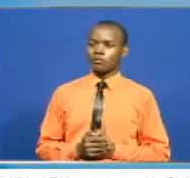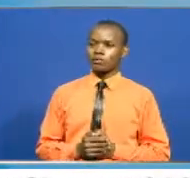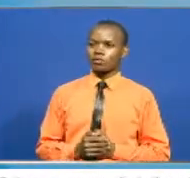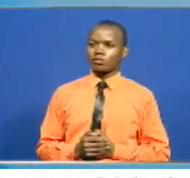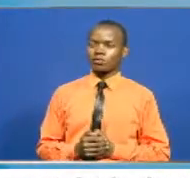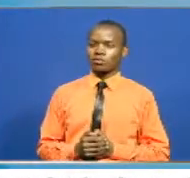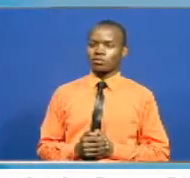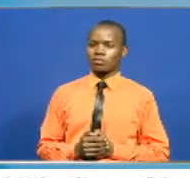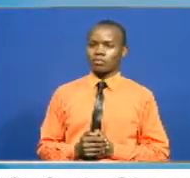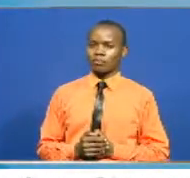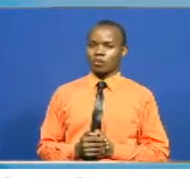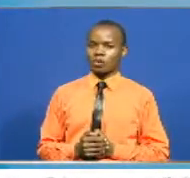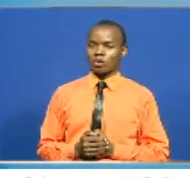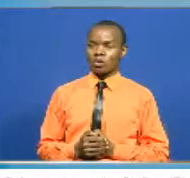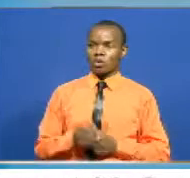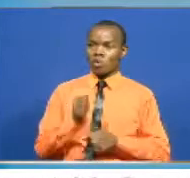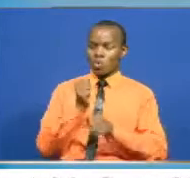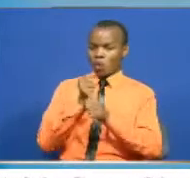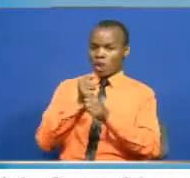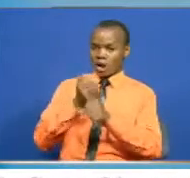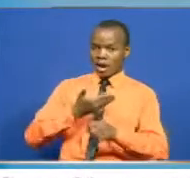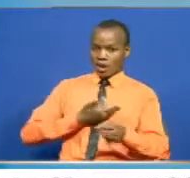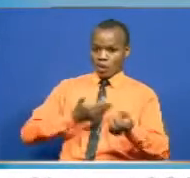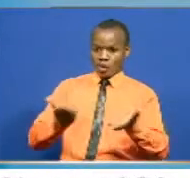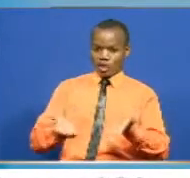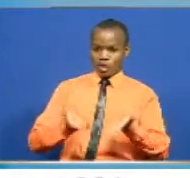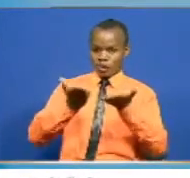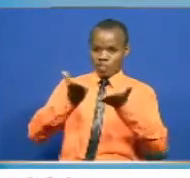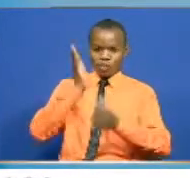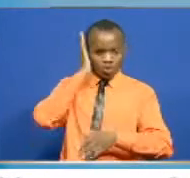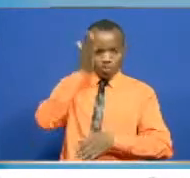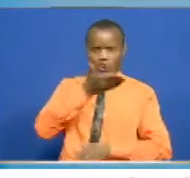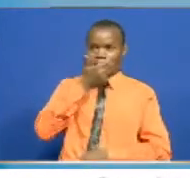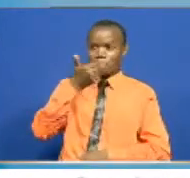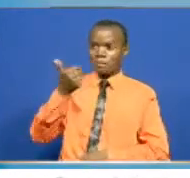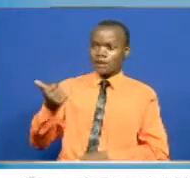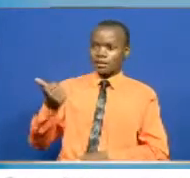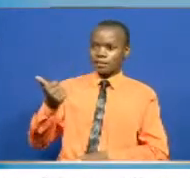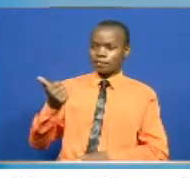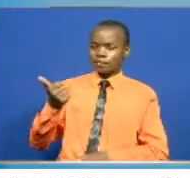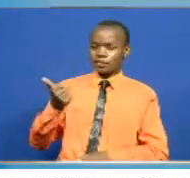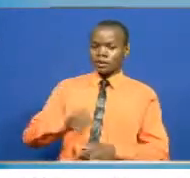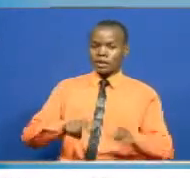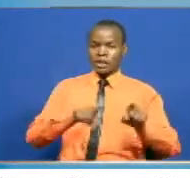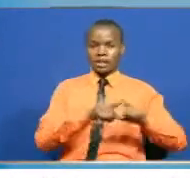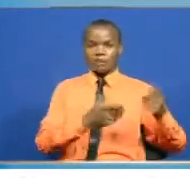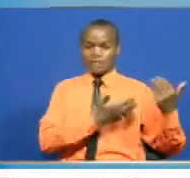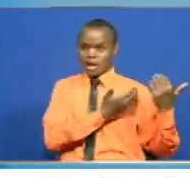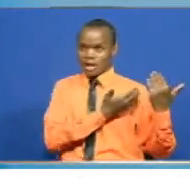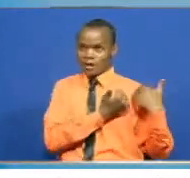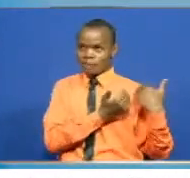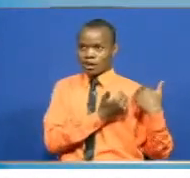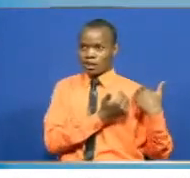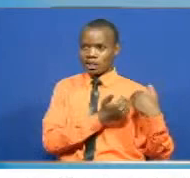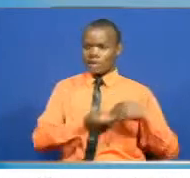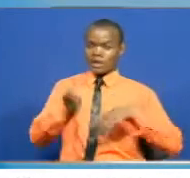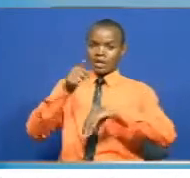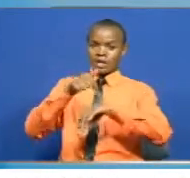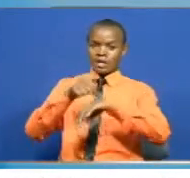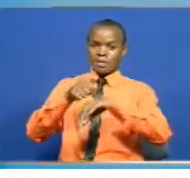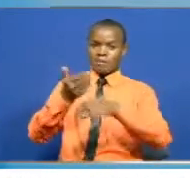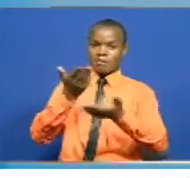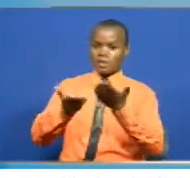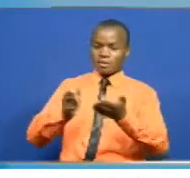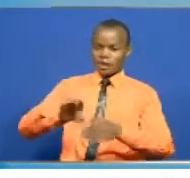our execution will improve much better, and I expect us by the time we get to